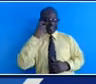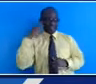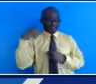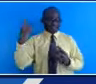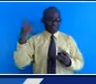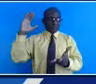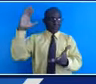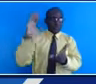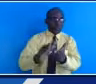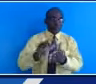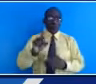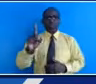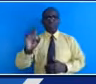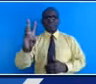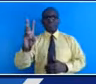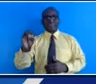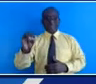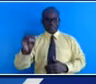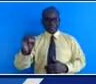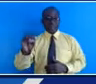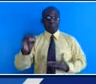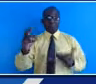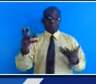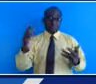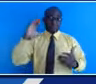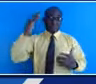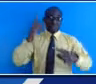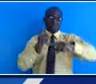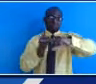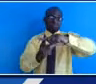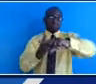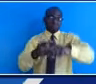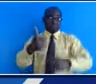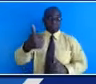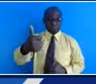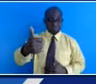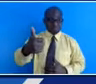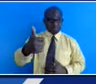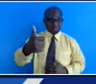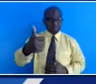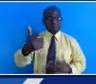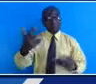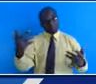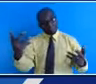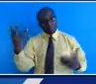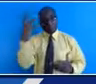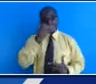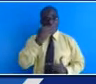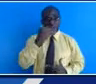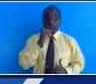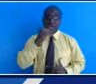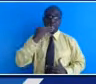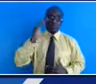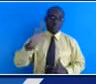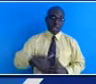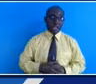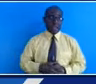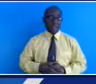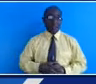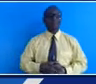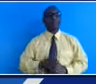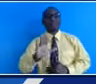we were up around 12,000 people that were hospitalized for COVID. We have tested to date, and that's really the three-month period from